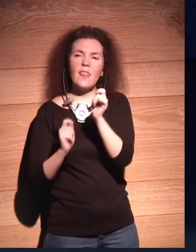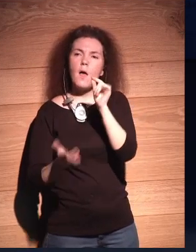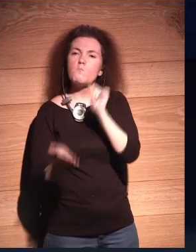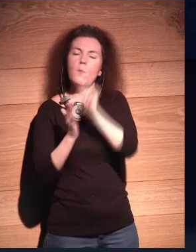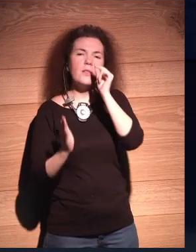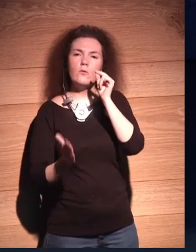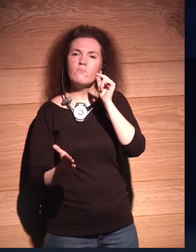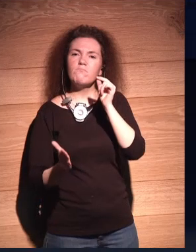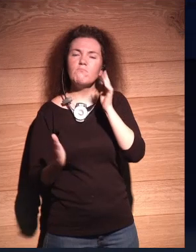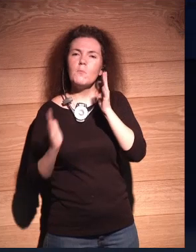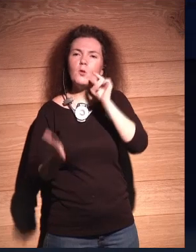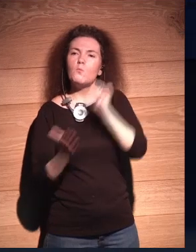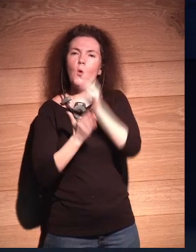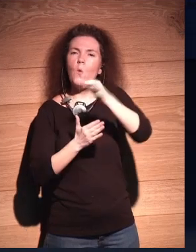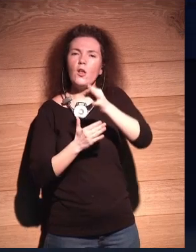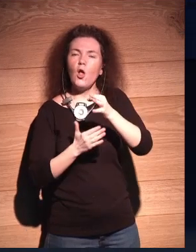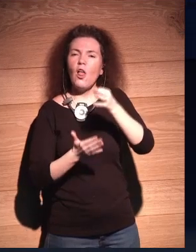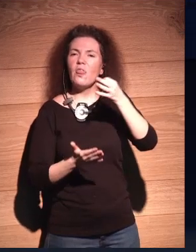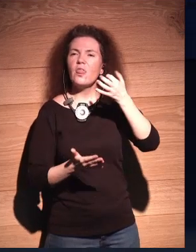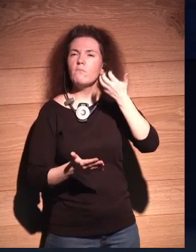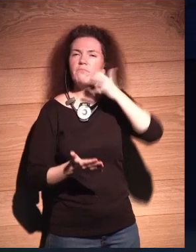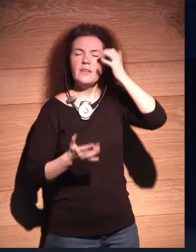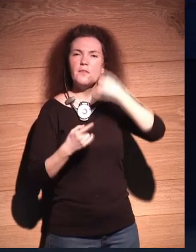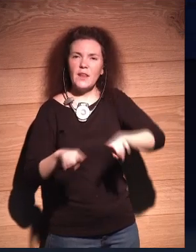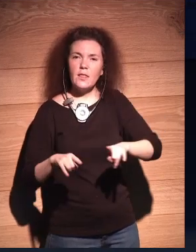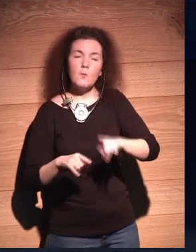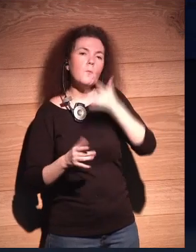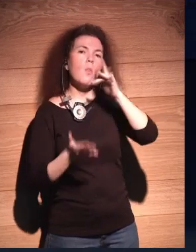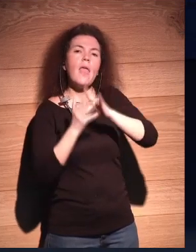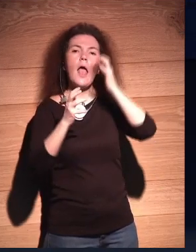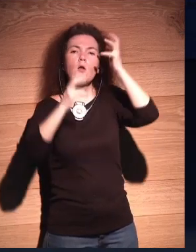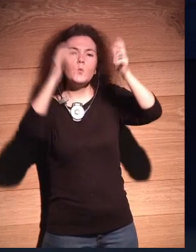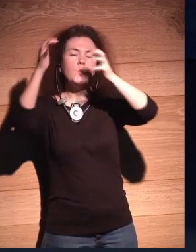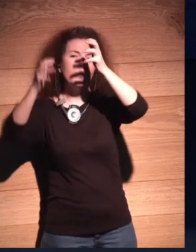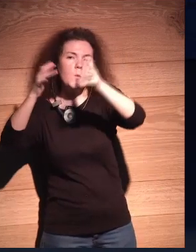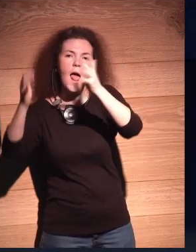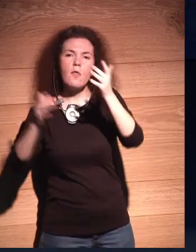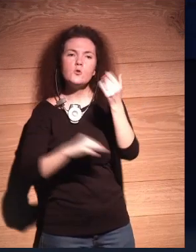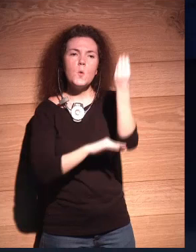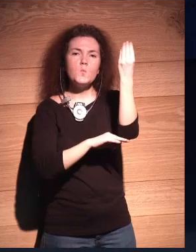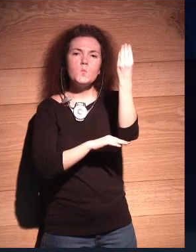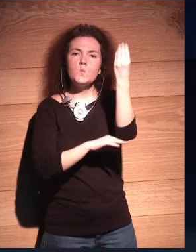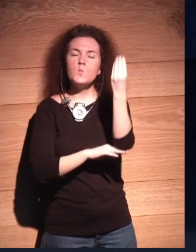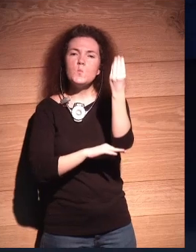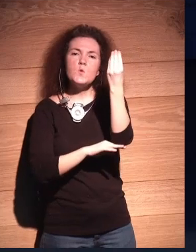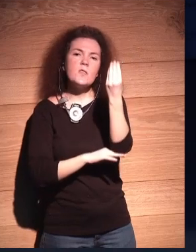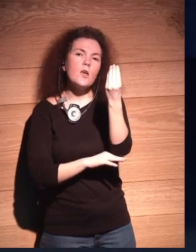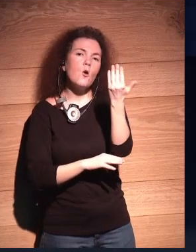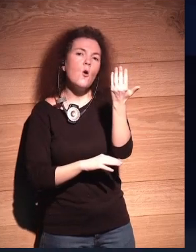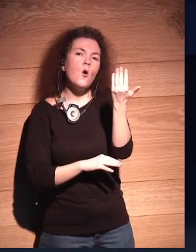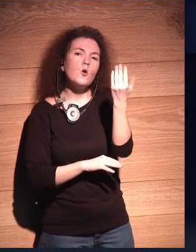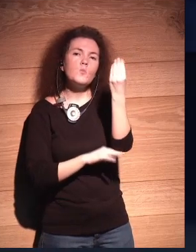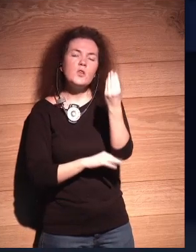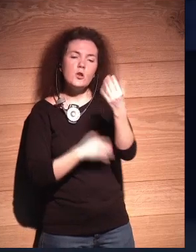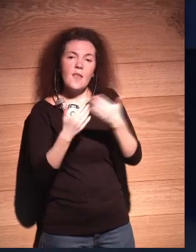cloudy day, the puppeteer coughs. That's the poem. That's the whole thing. It's not like,